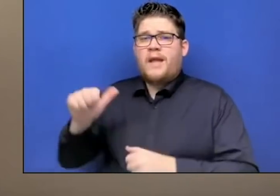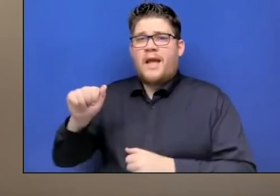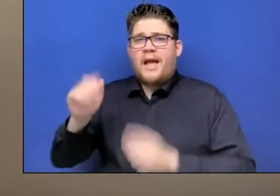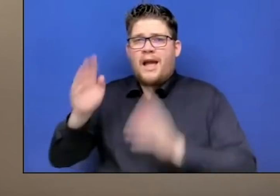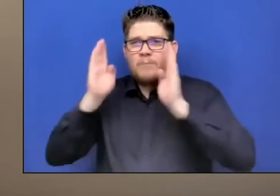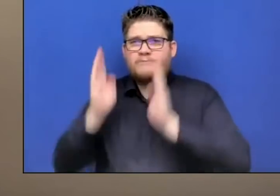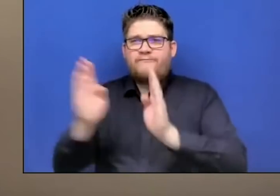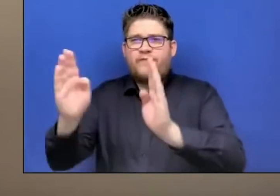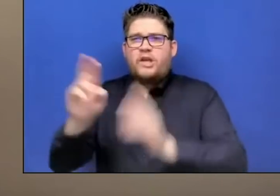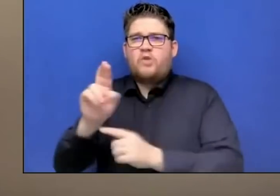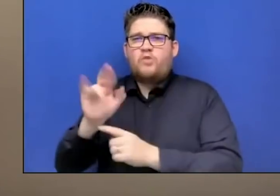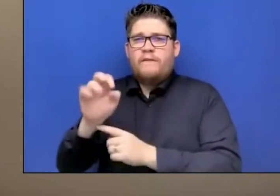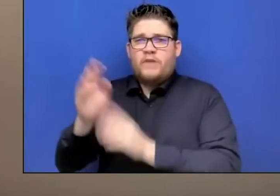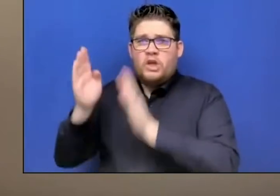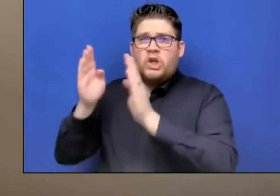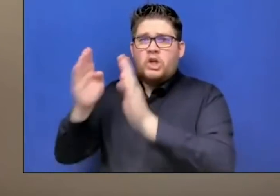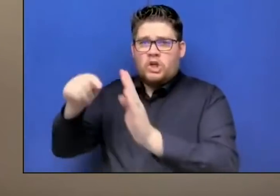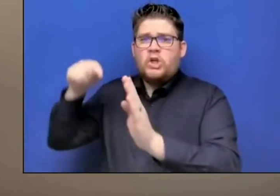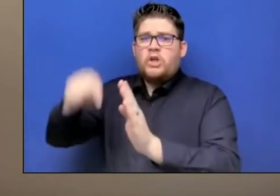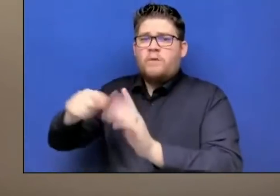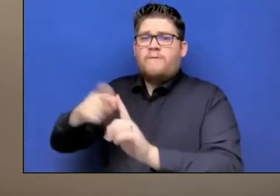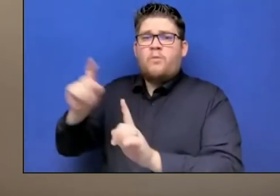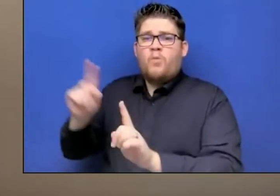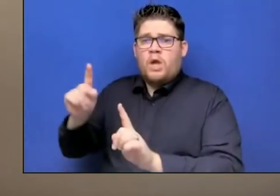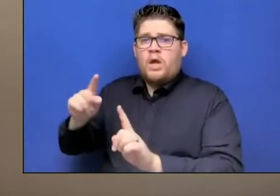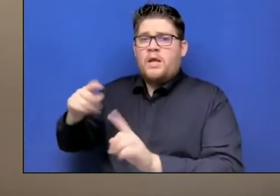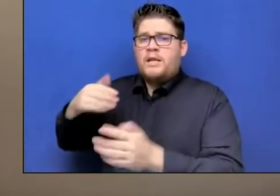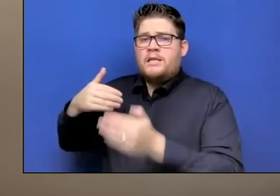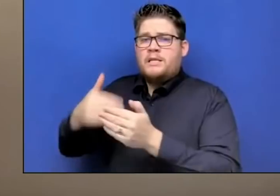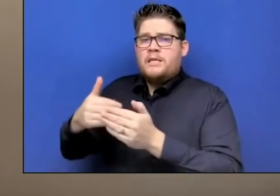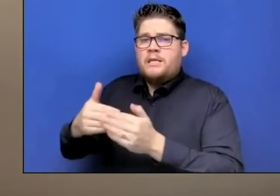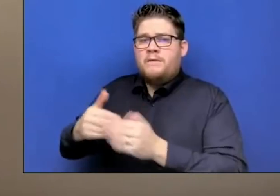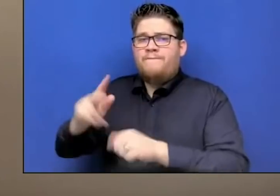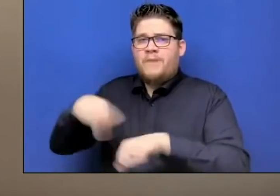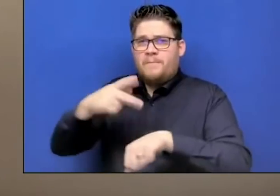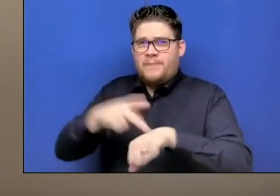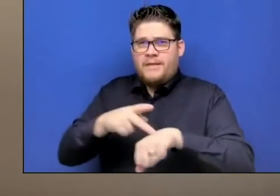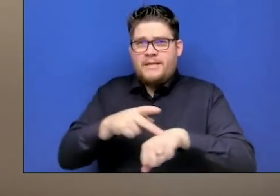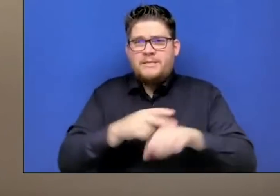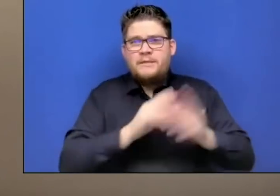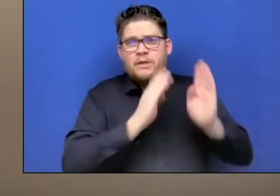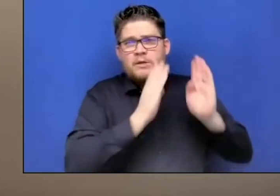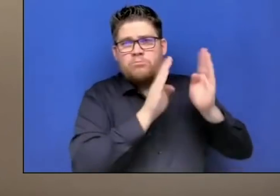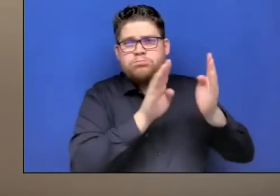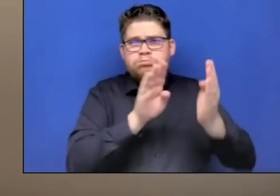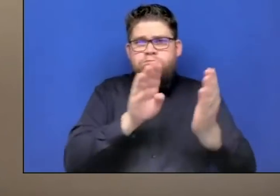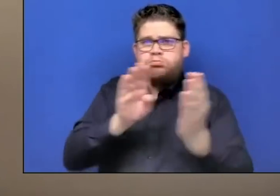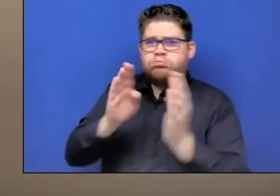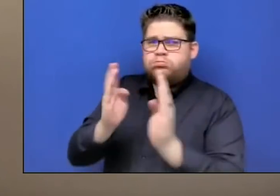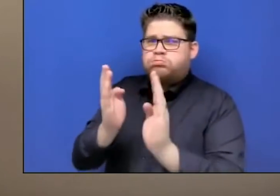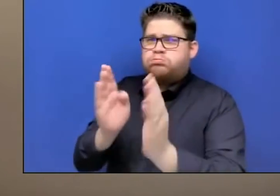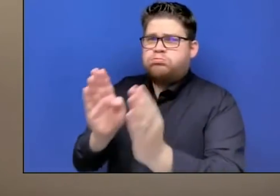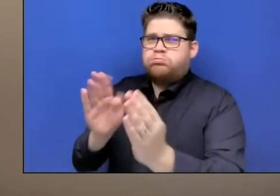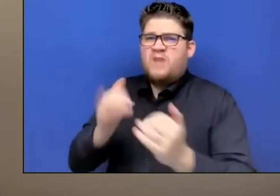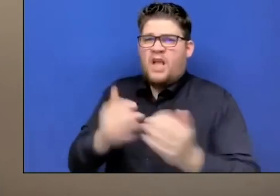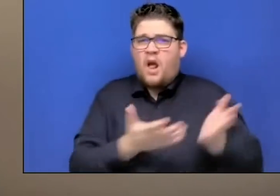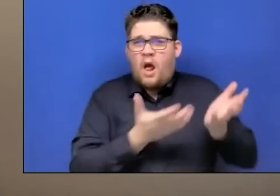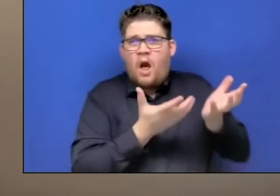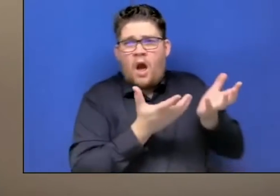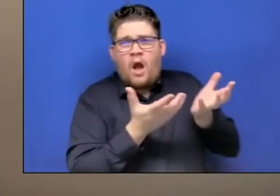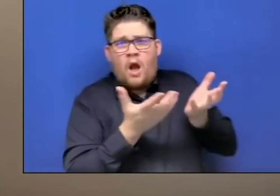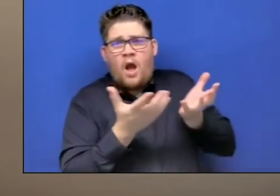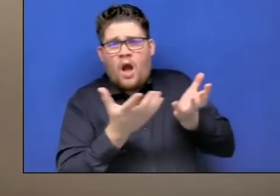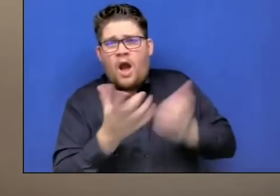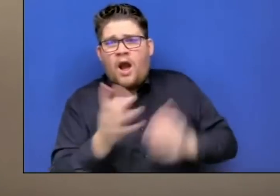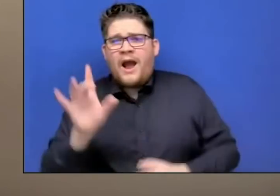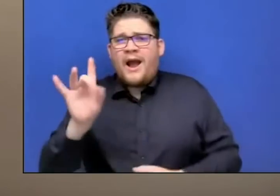subtropical origins near the Philippines. It's been traveling 8,000, 9,000 kilometers over the last few days, and it will deliver a